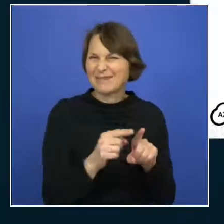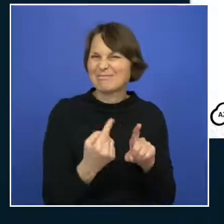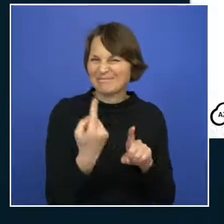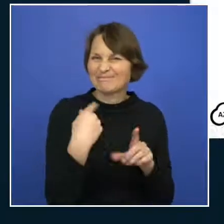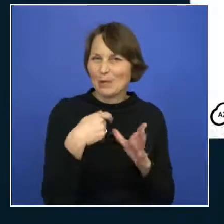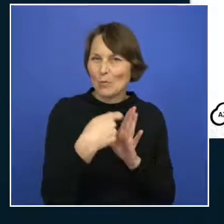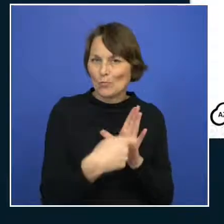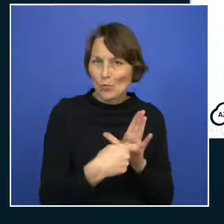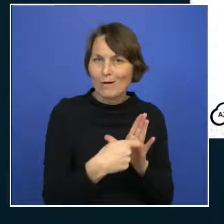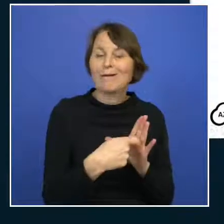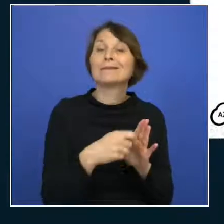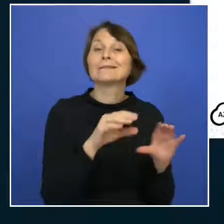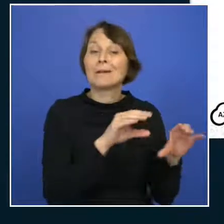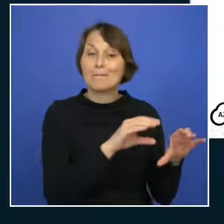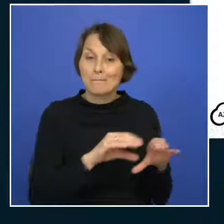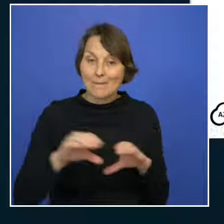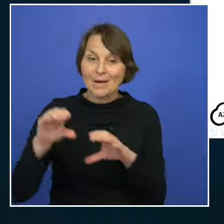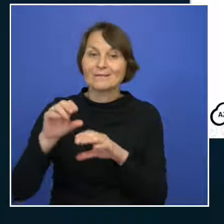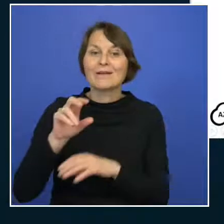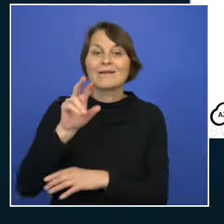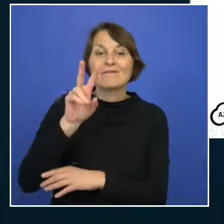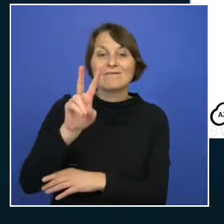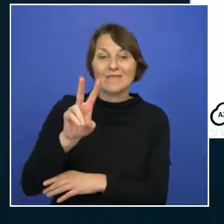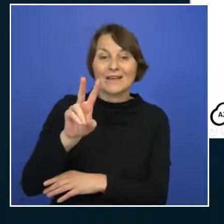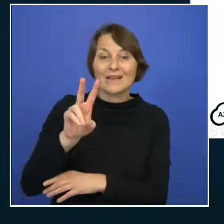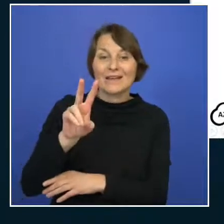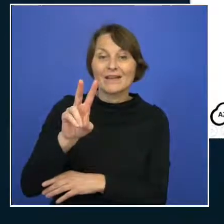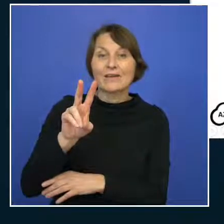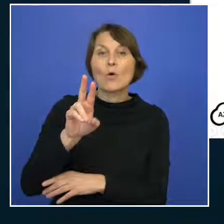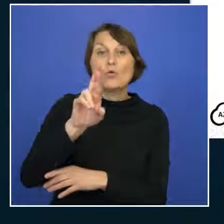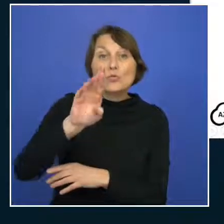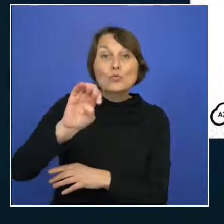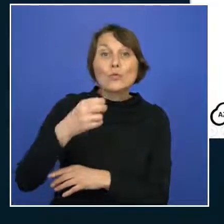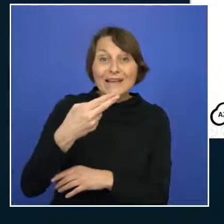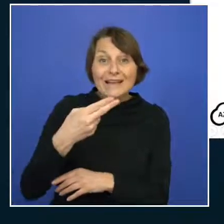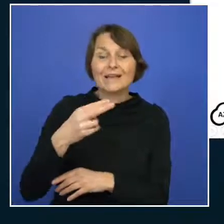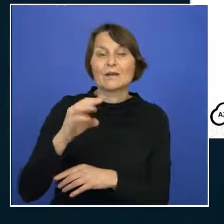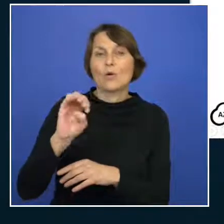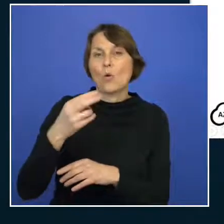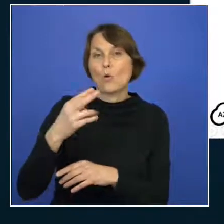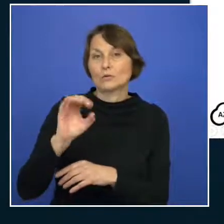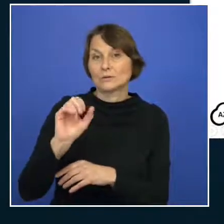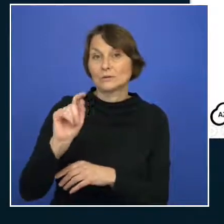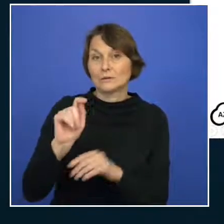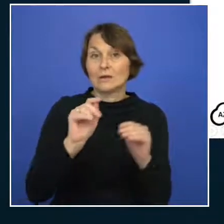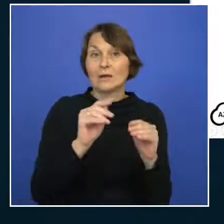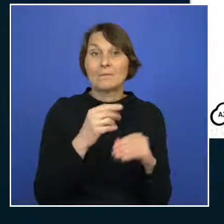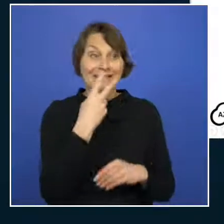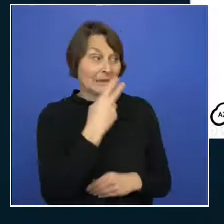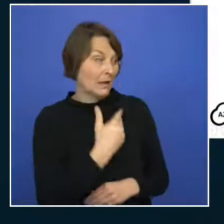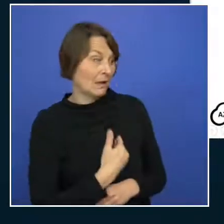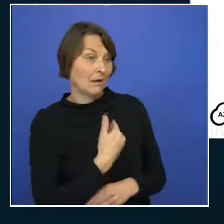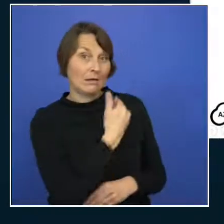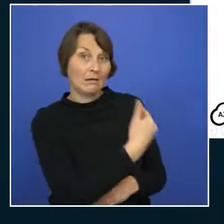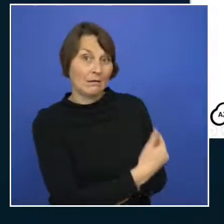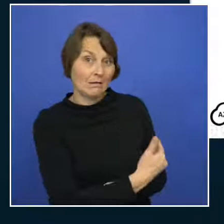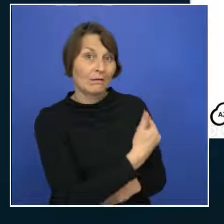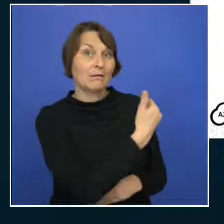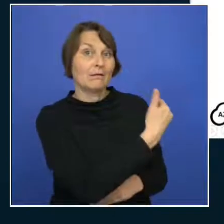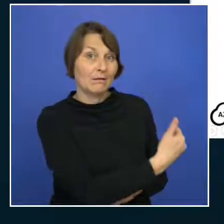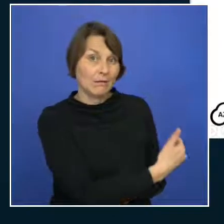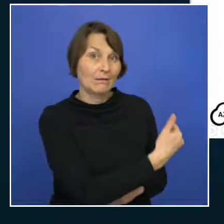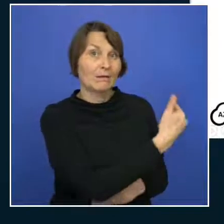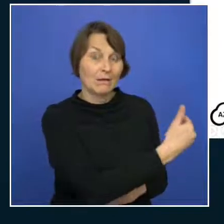and rehost. But as you move to the right, and the more you modernize your system,